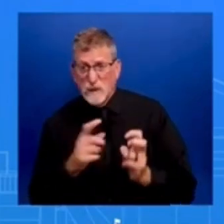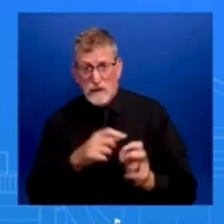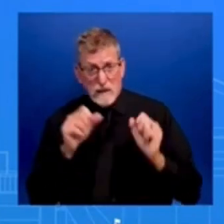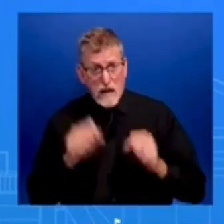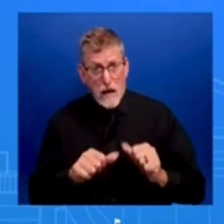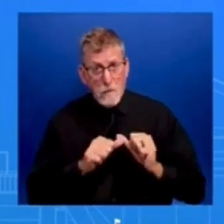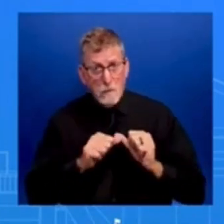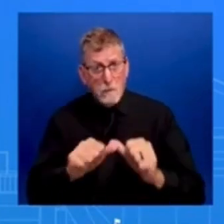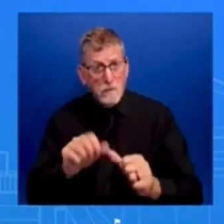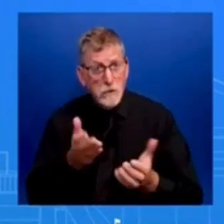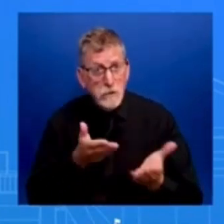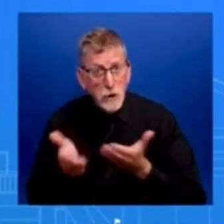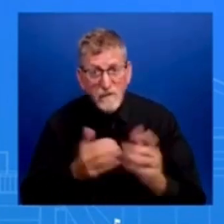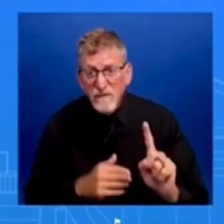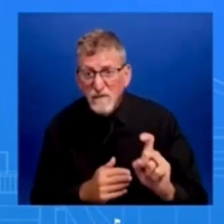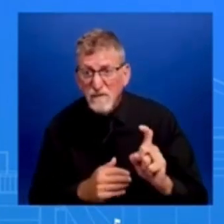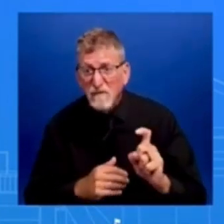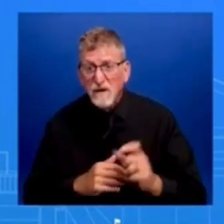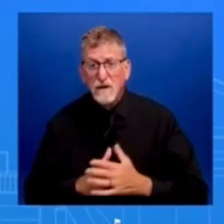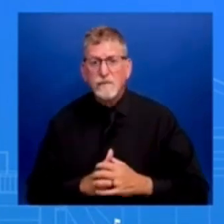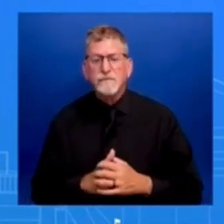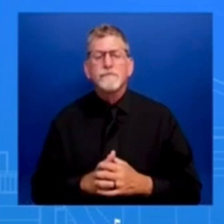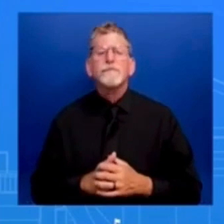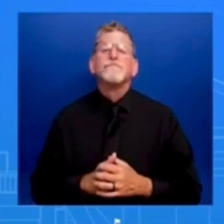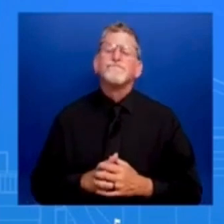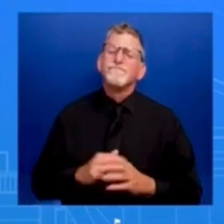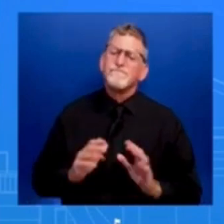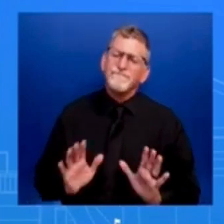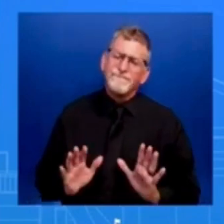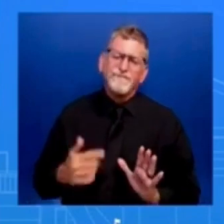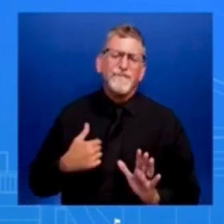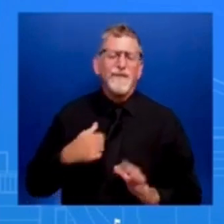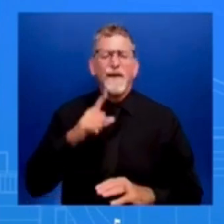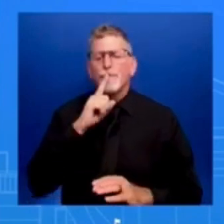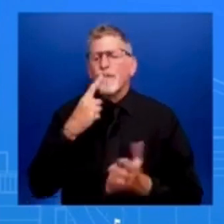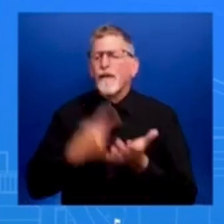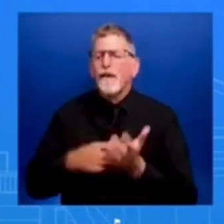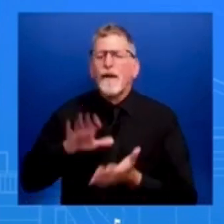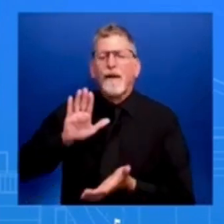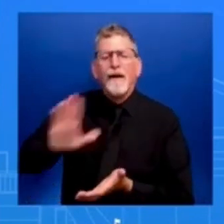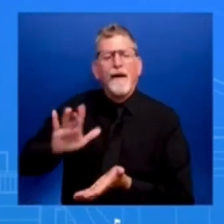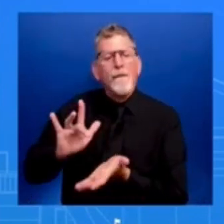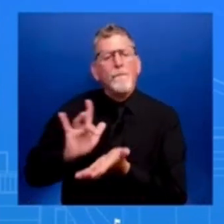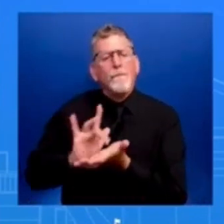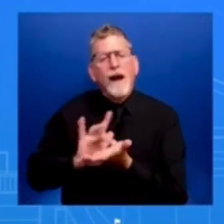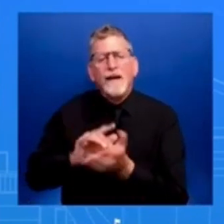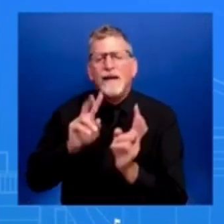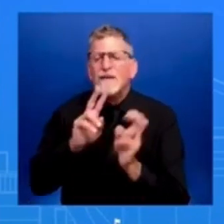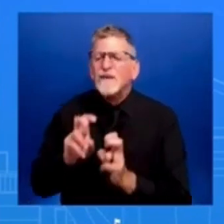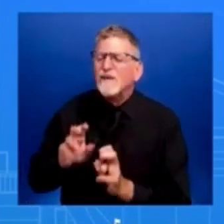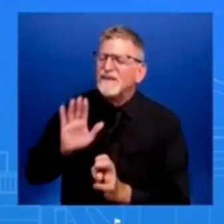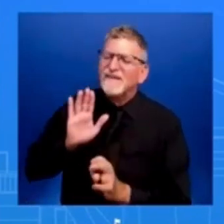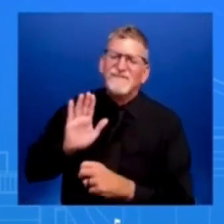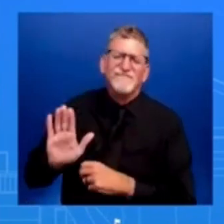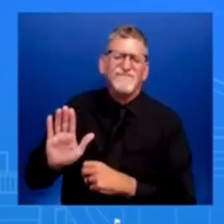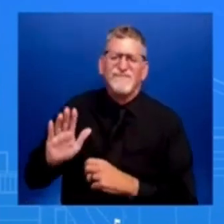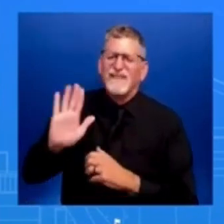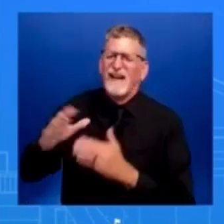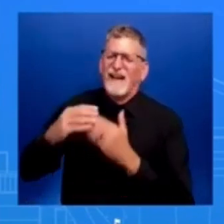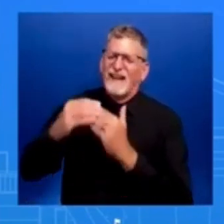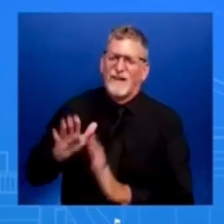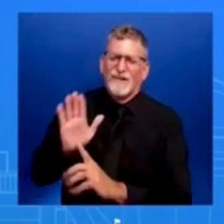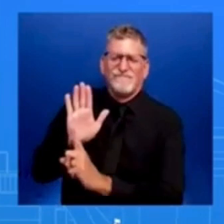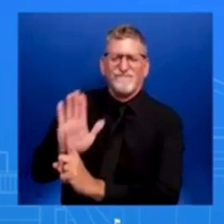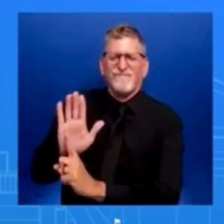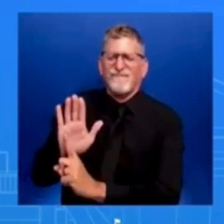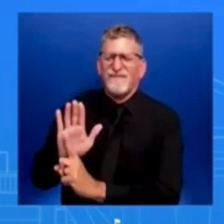of the Republican leader in the Senate. What I can say is the president respects Senator McConnell. There is a lot that they disagree on,